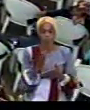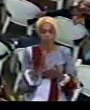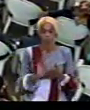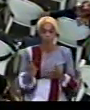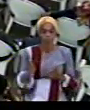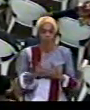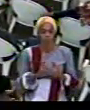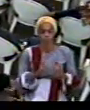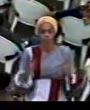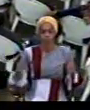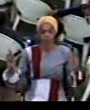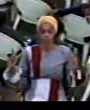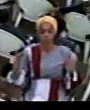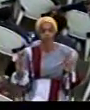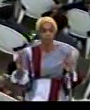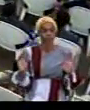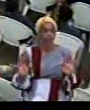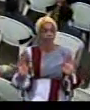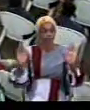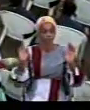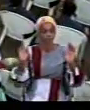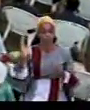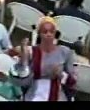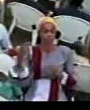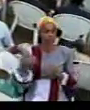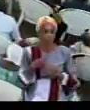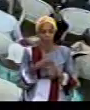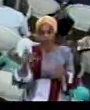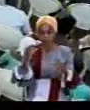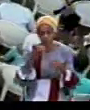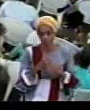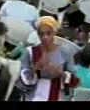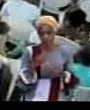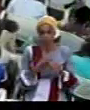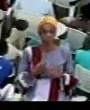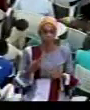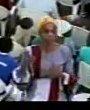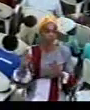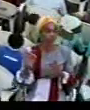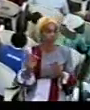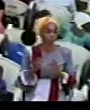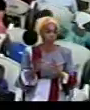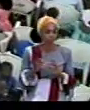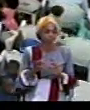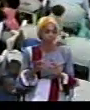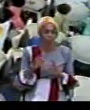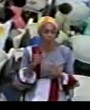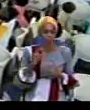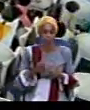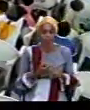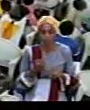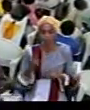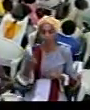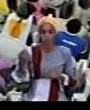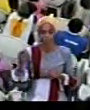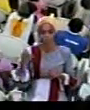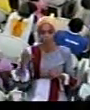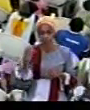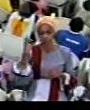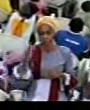the social media. From the GS Facebook page, we have this testimony from Lawani